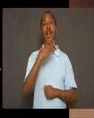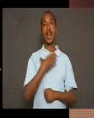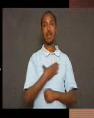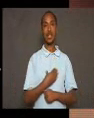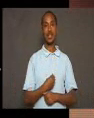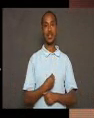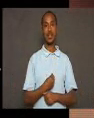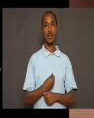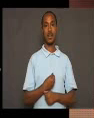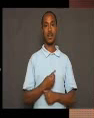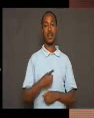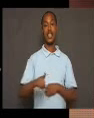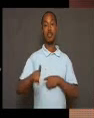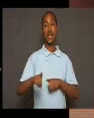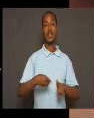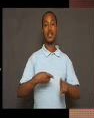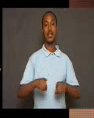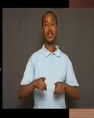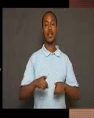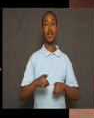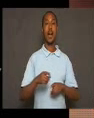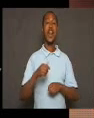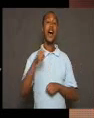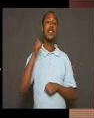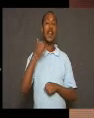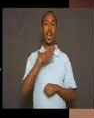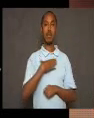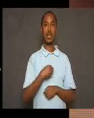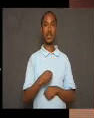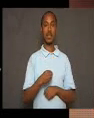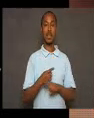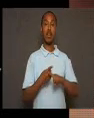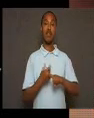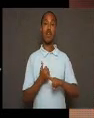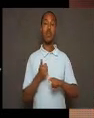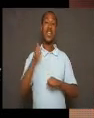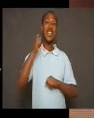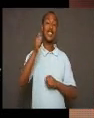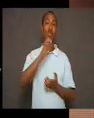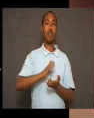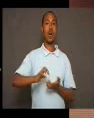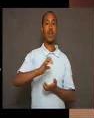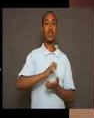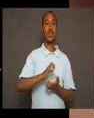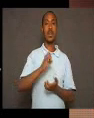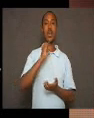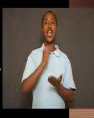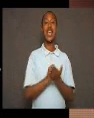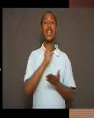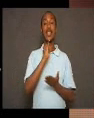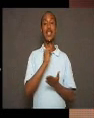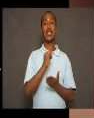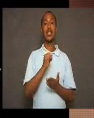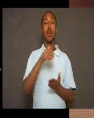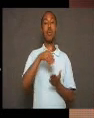element displaces another element from its compound. It is also